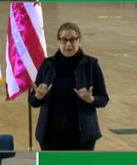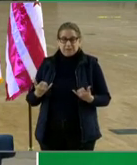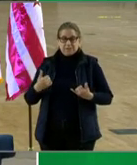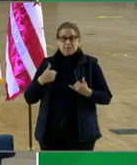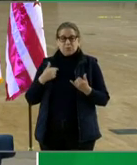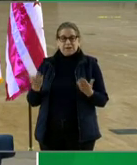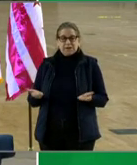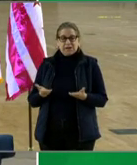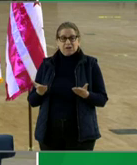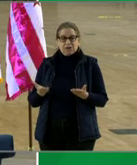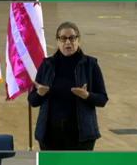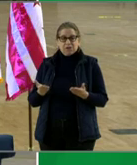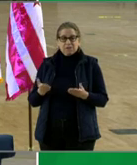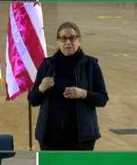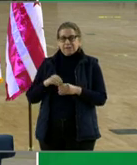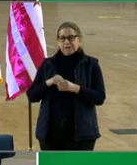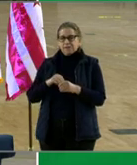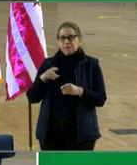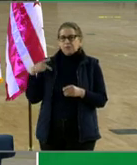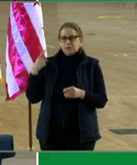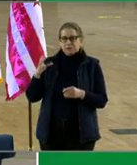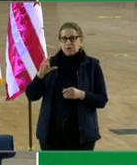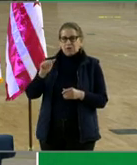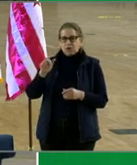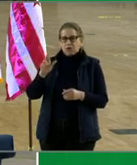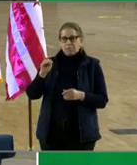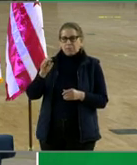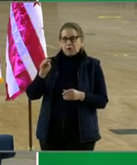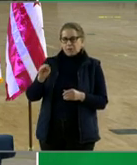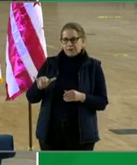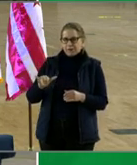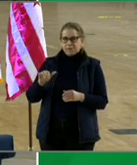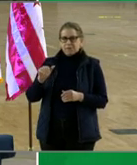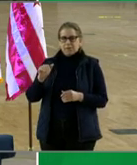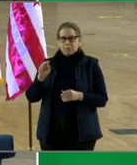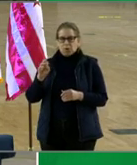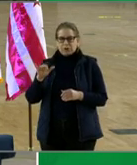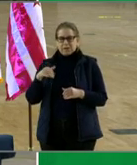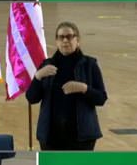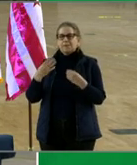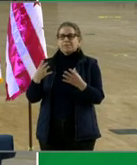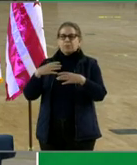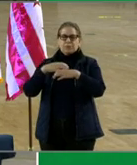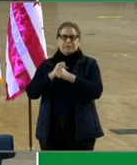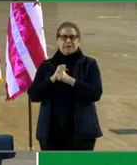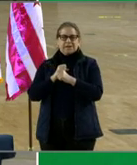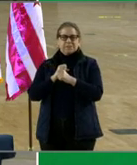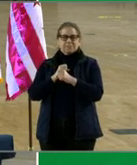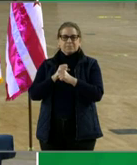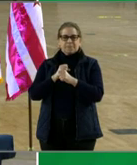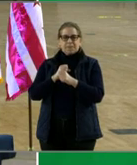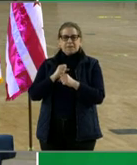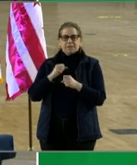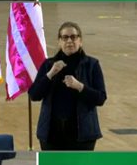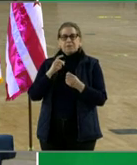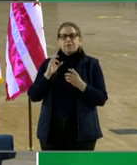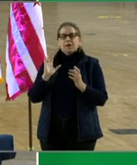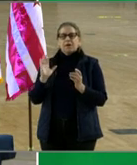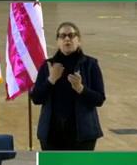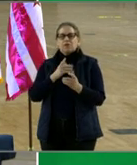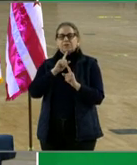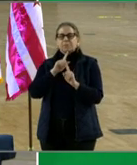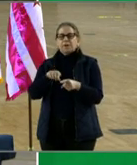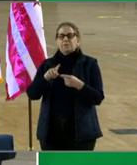D.C. Armory to provide a briefing on the district's response to COVID-19. This